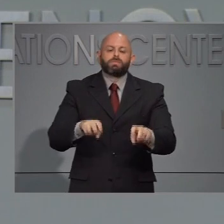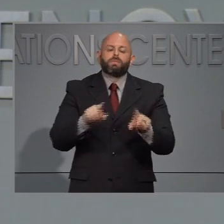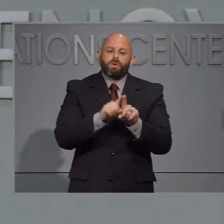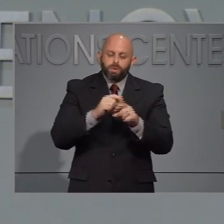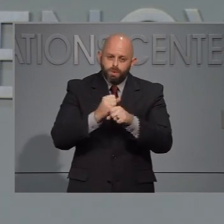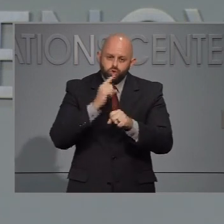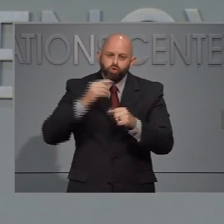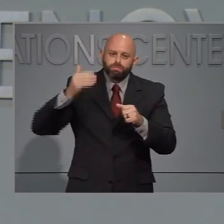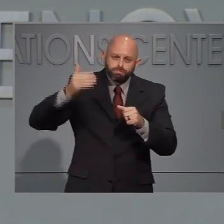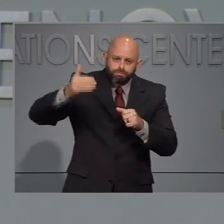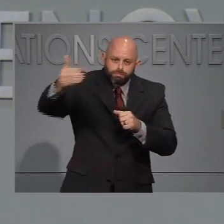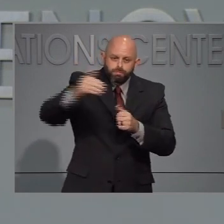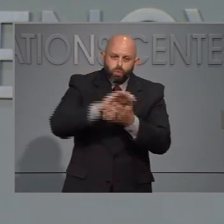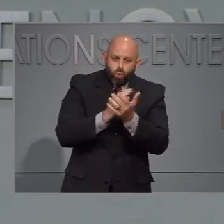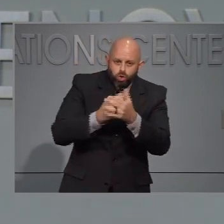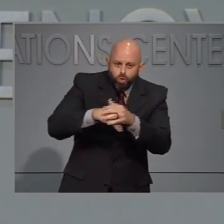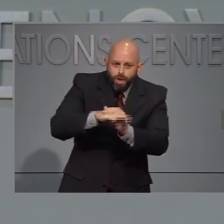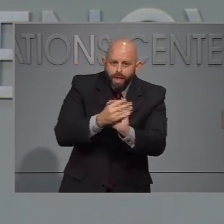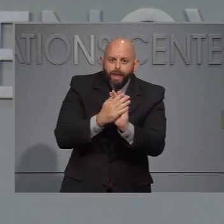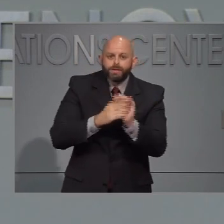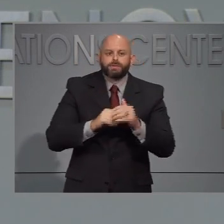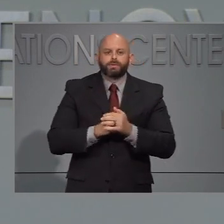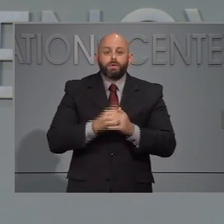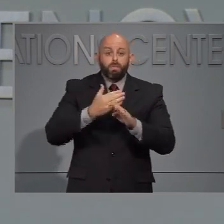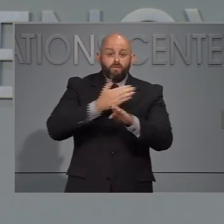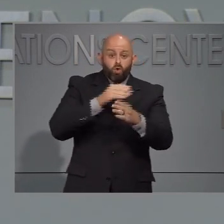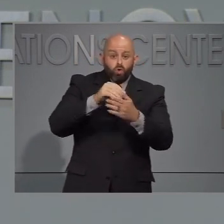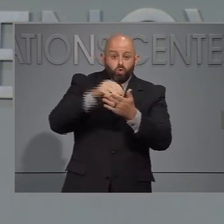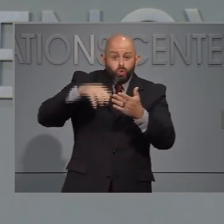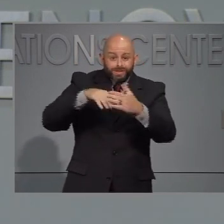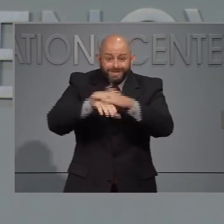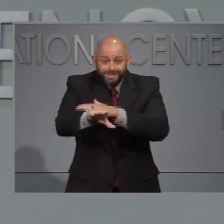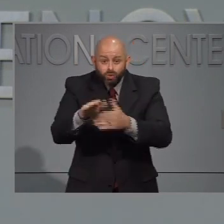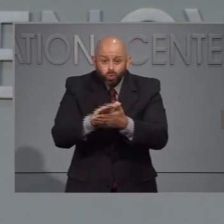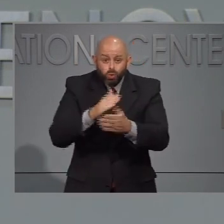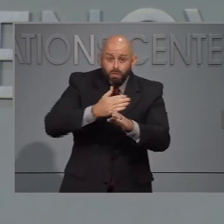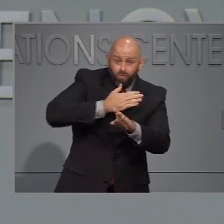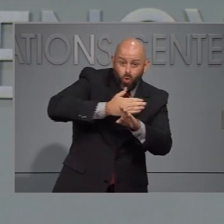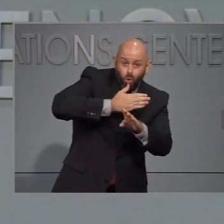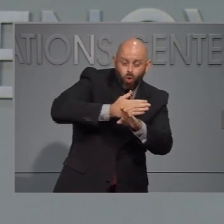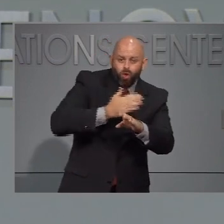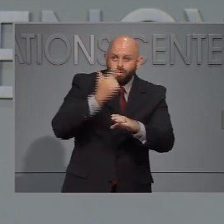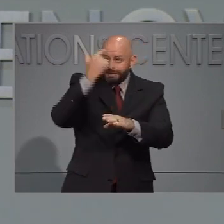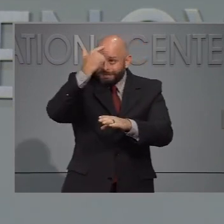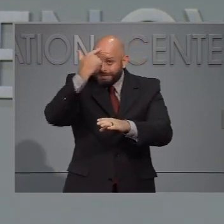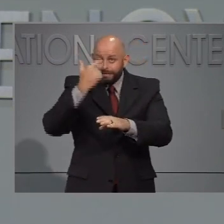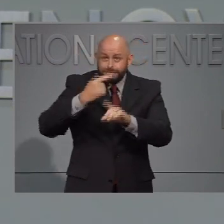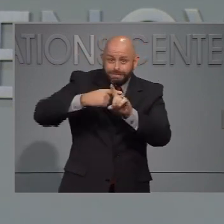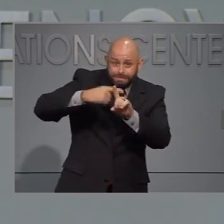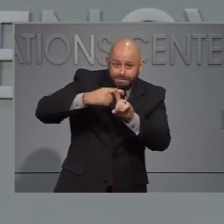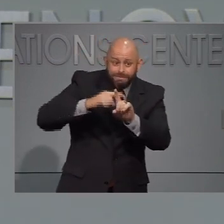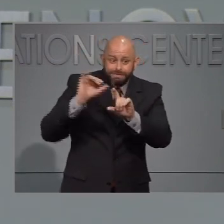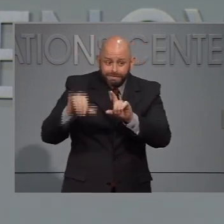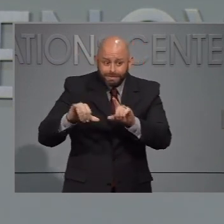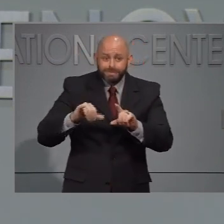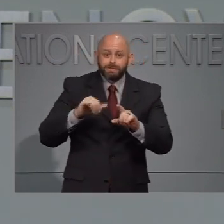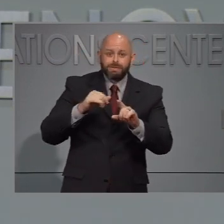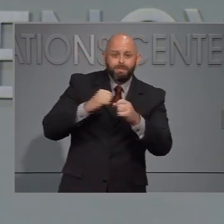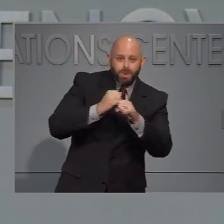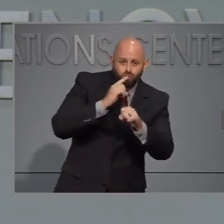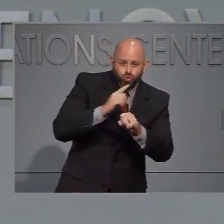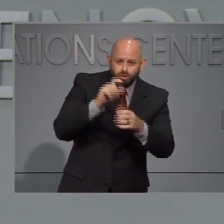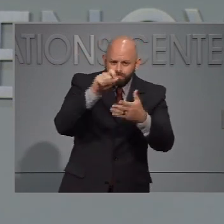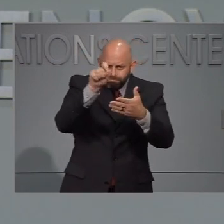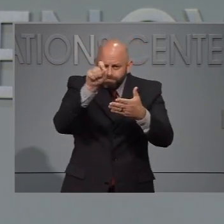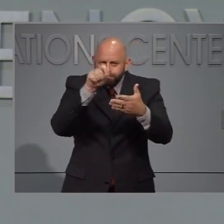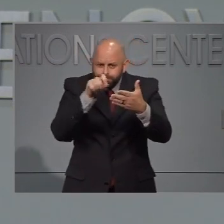as they enter schools. And now I know many of the private schools are implementing these plans. Some are using a combination of